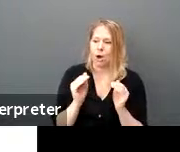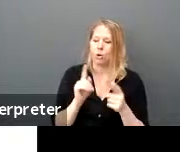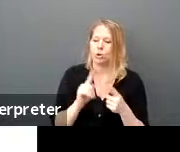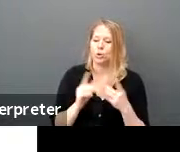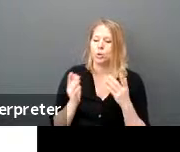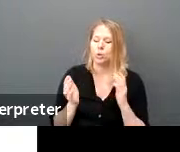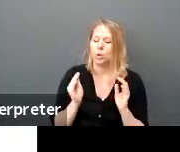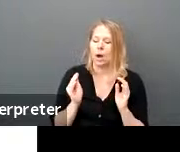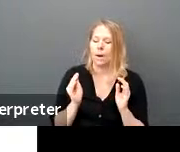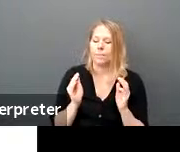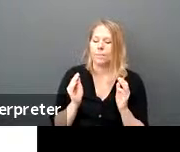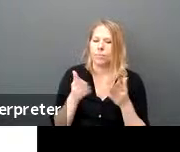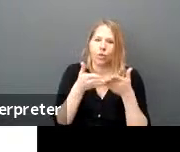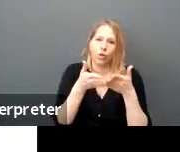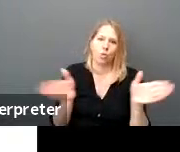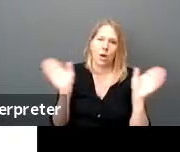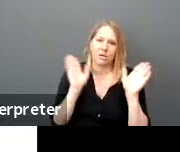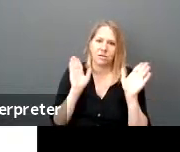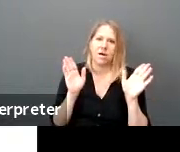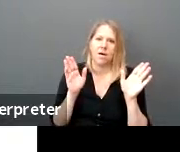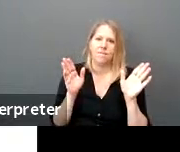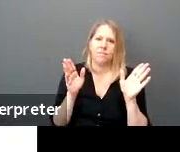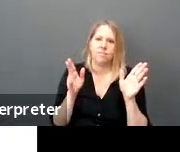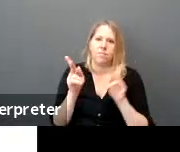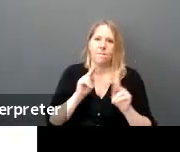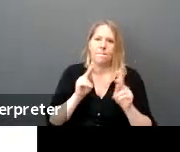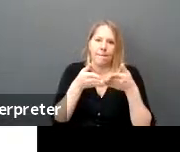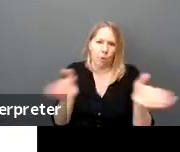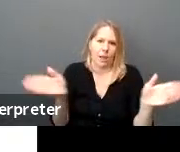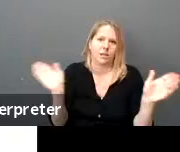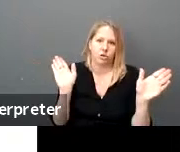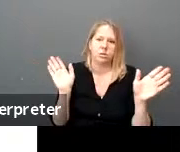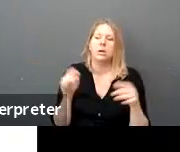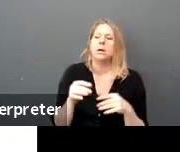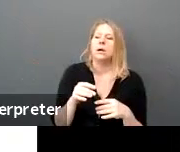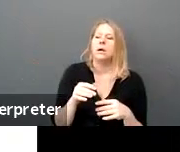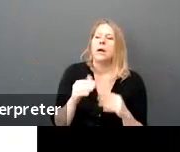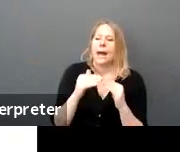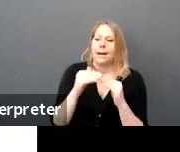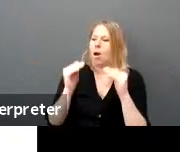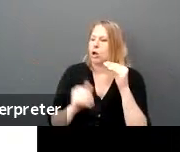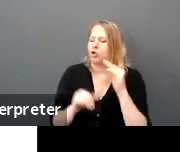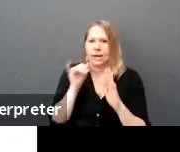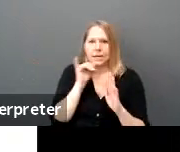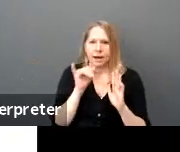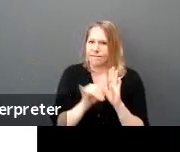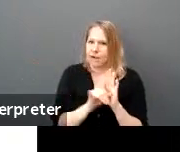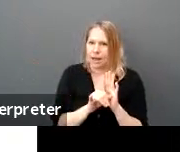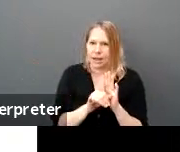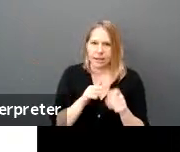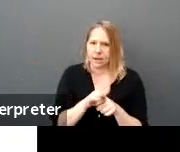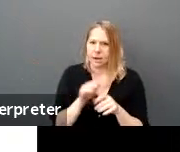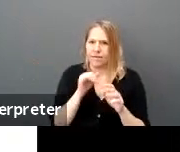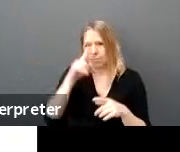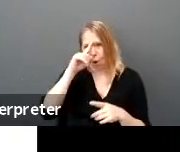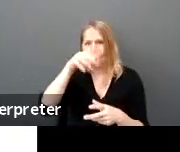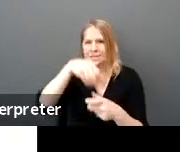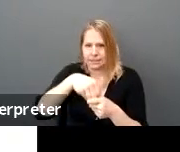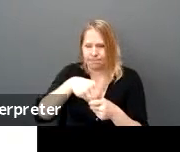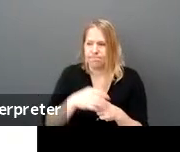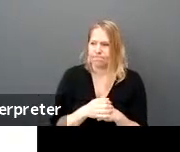to the rest of the population, as well as an under-identification in the area of